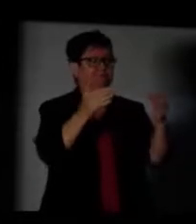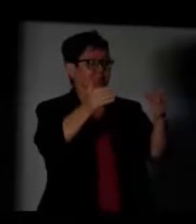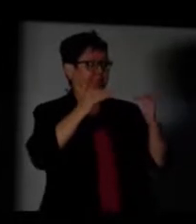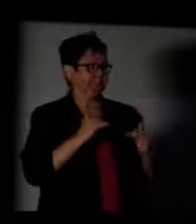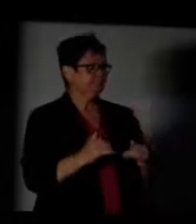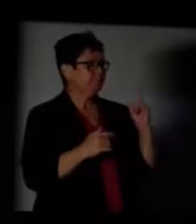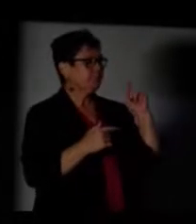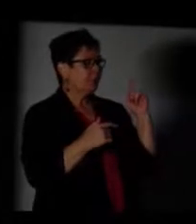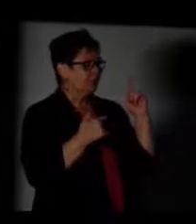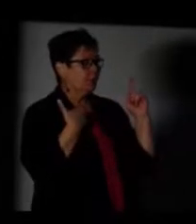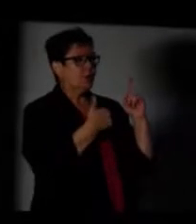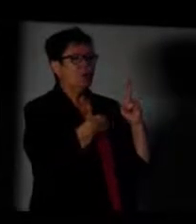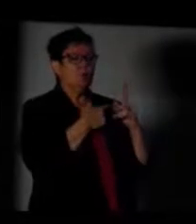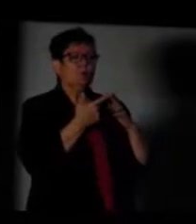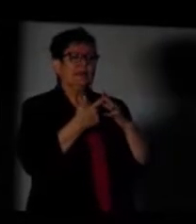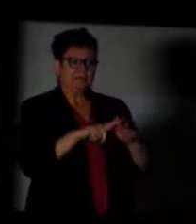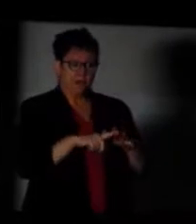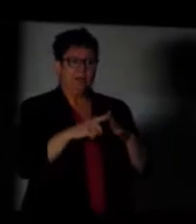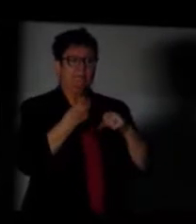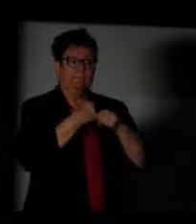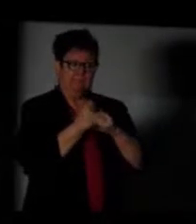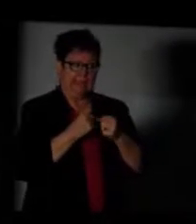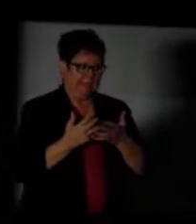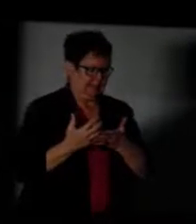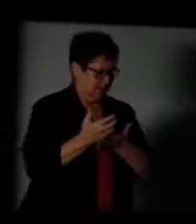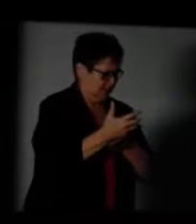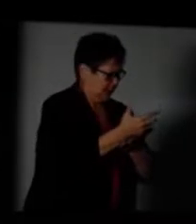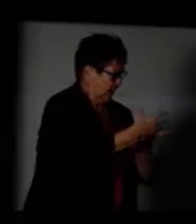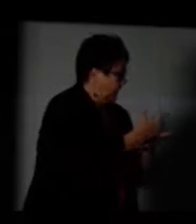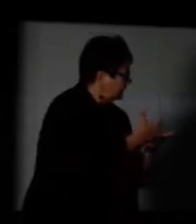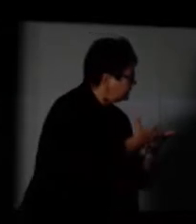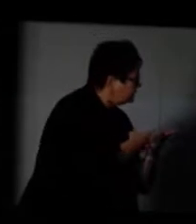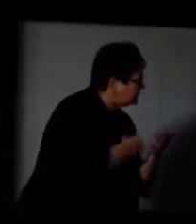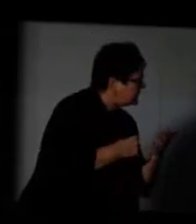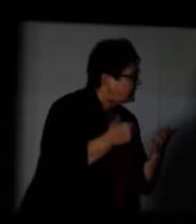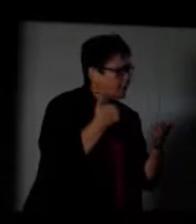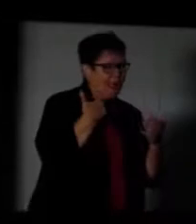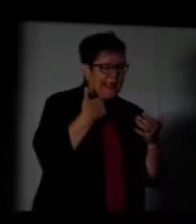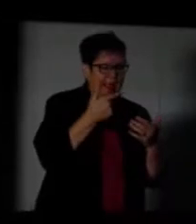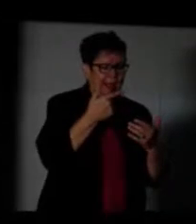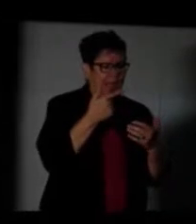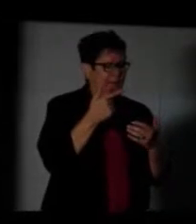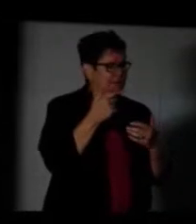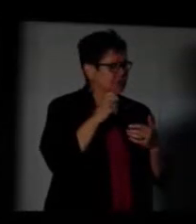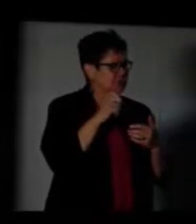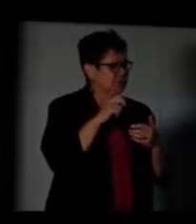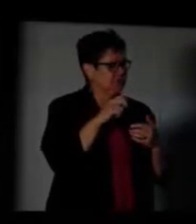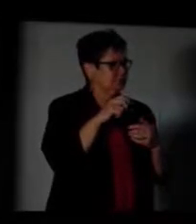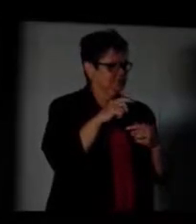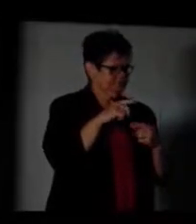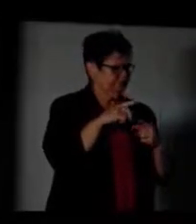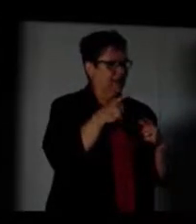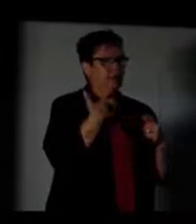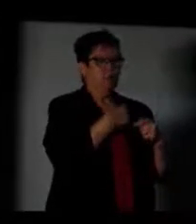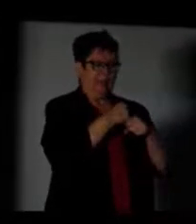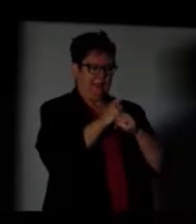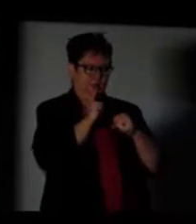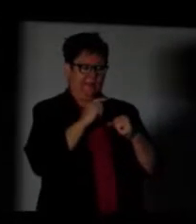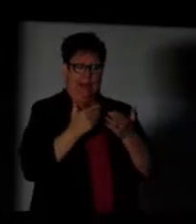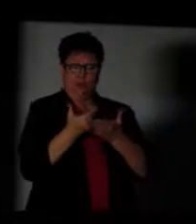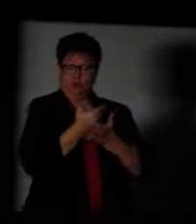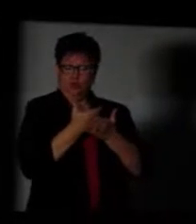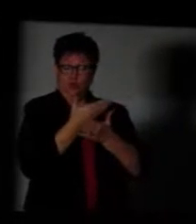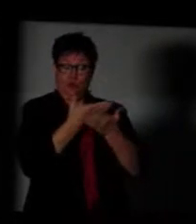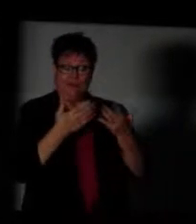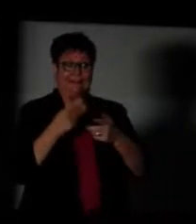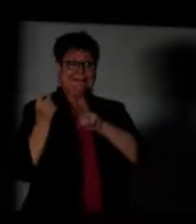collecting things in the field and making sure that with respect to both digital and genomic information, they didn't add to our backlog, but came in